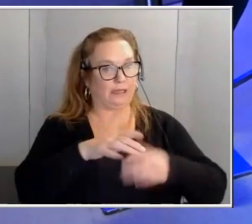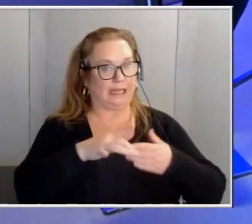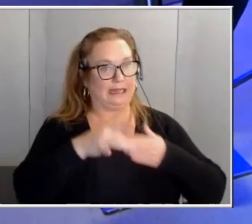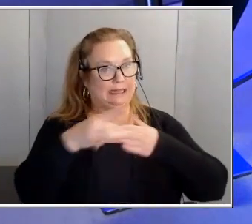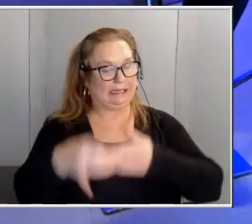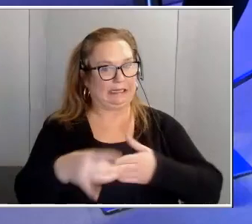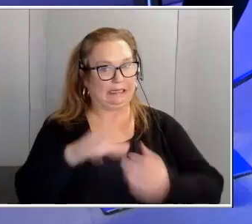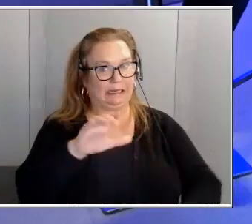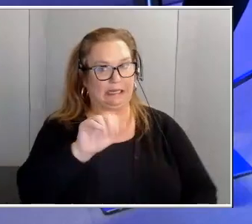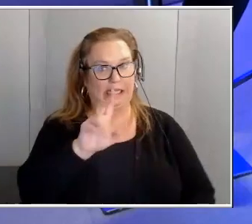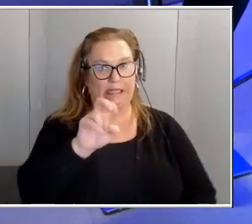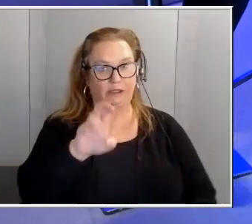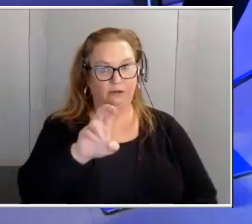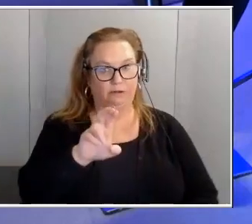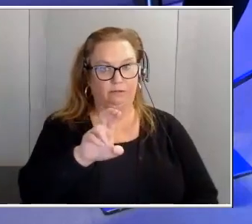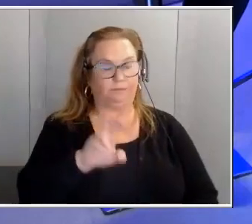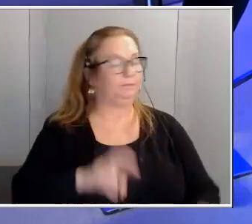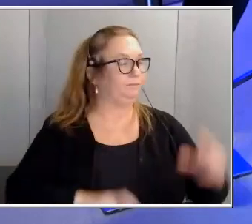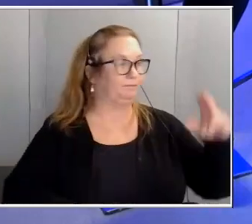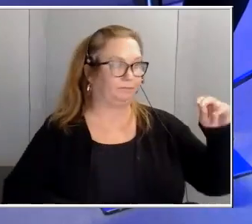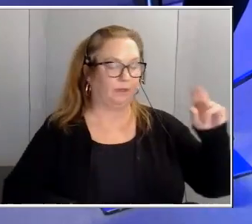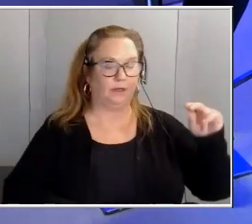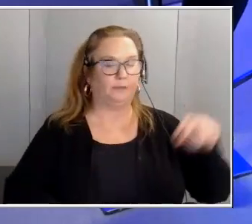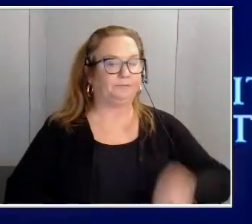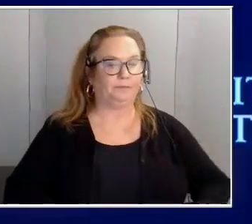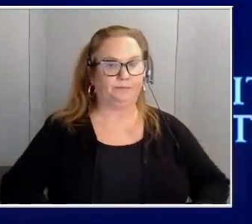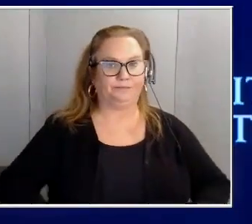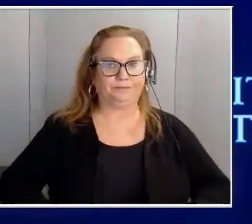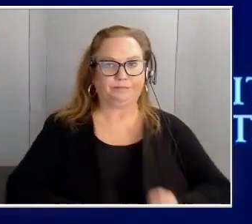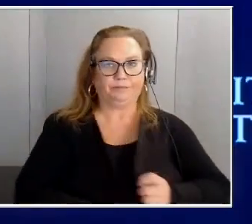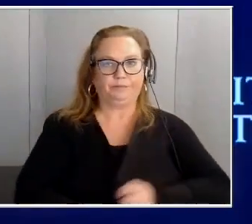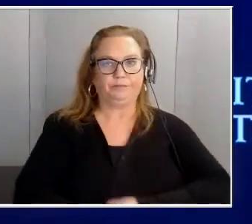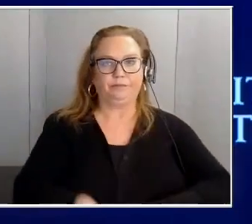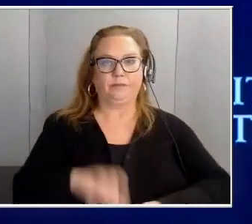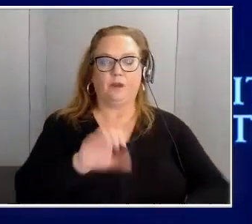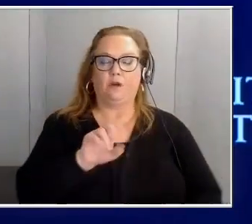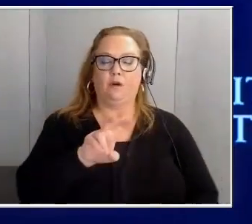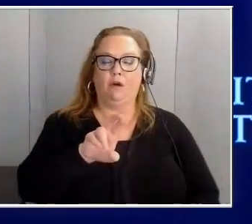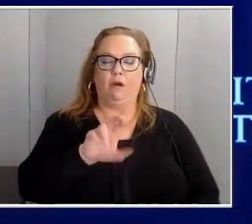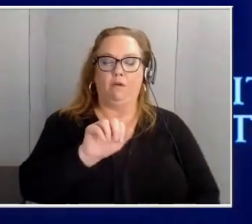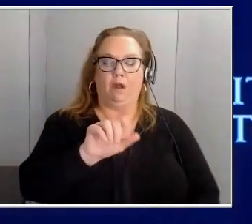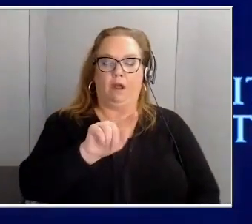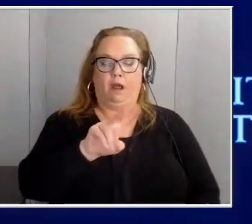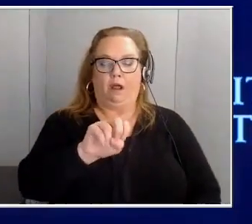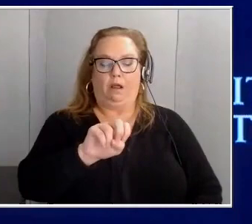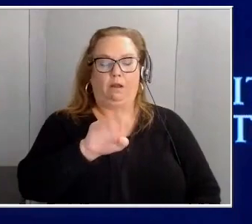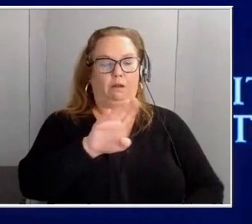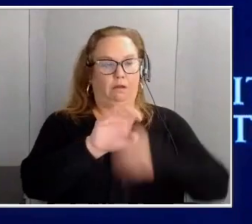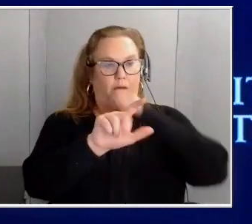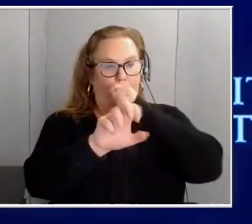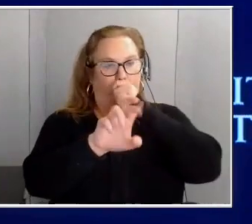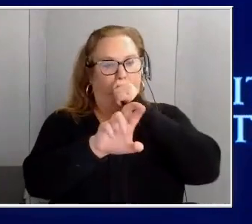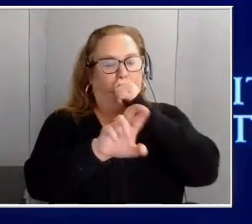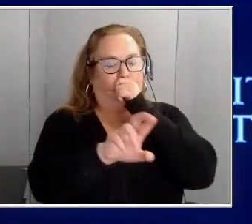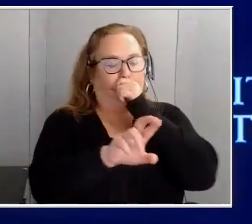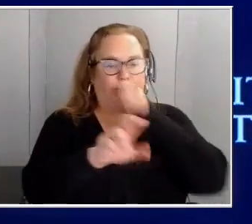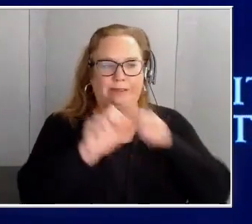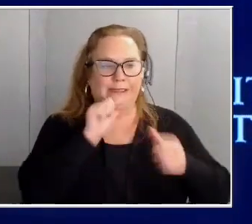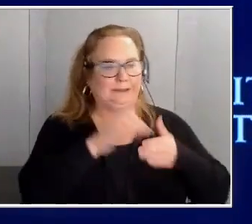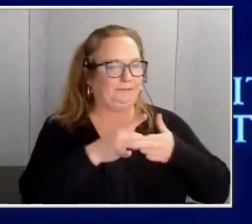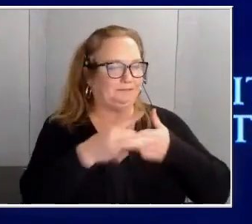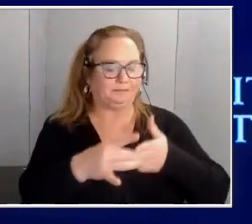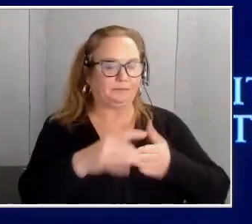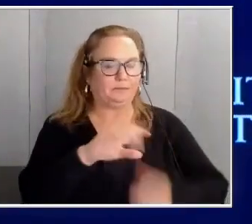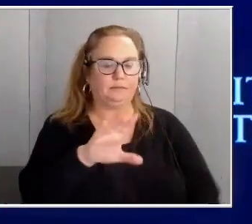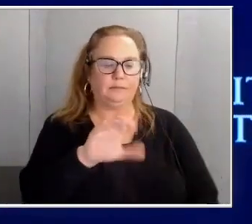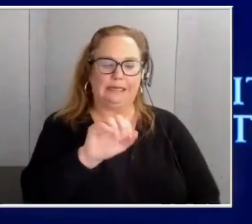to the other? No, luckily. Okay. So overactive bladder is not a risk factor for bladder cancer. But of course,